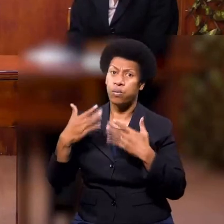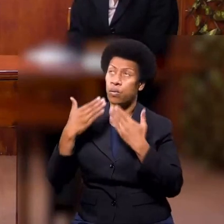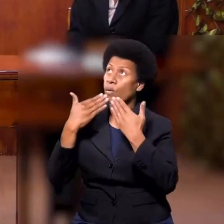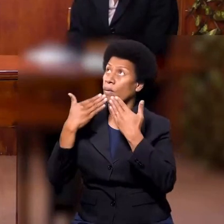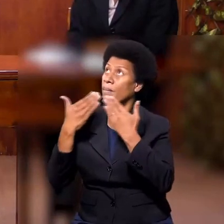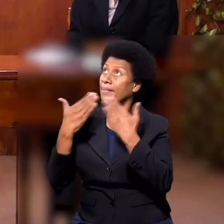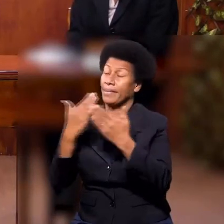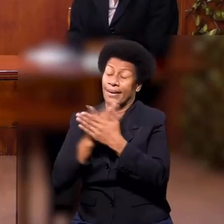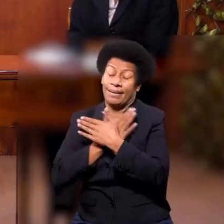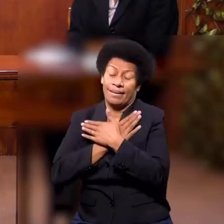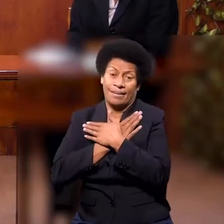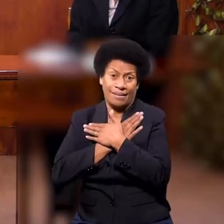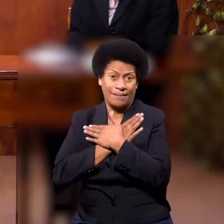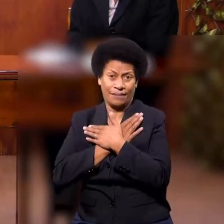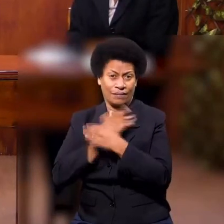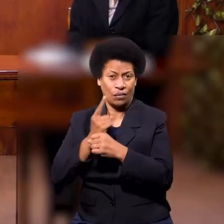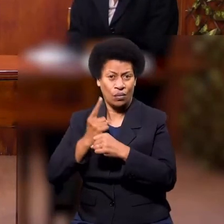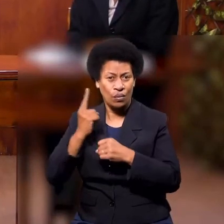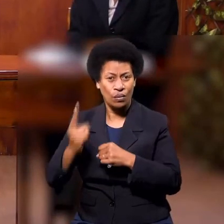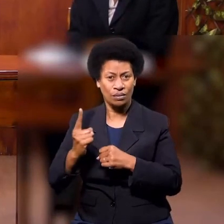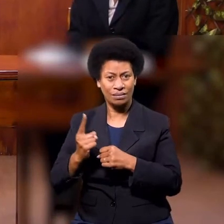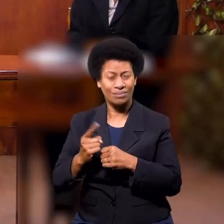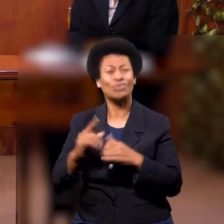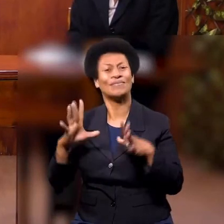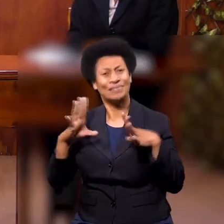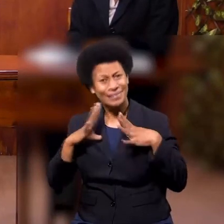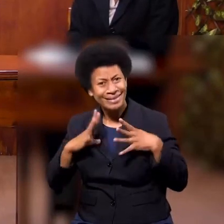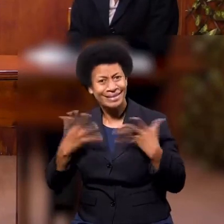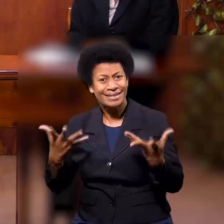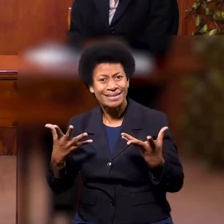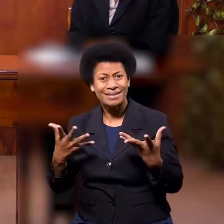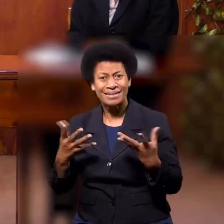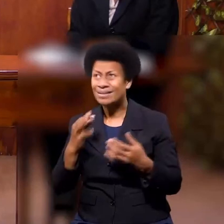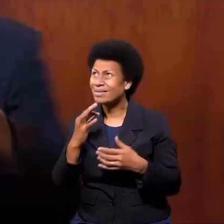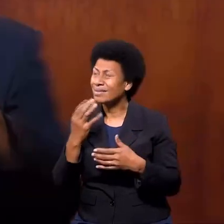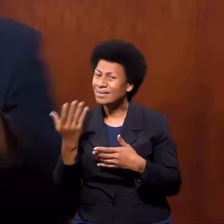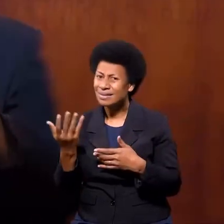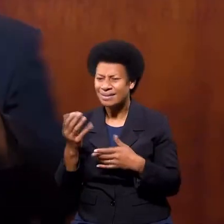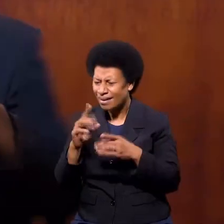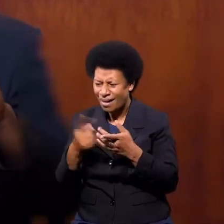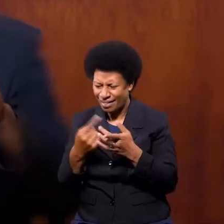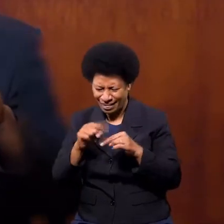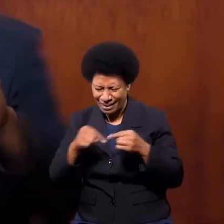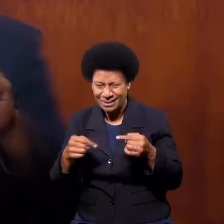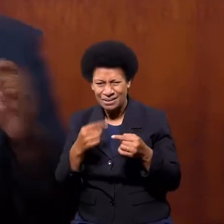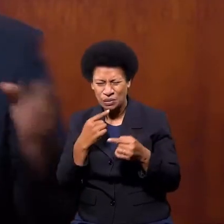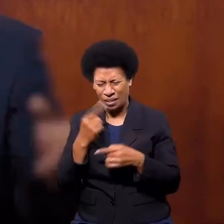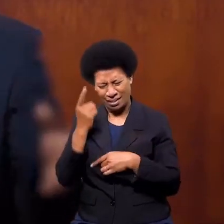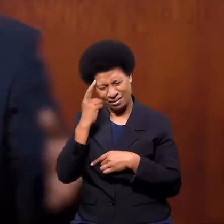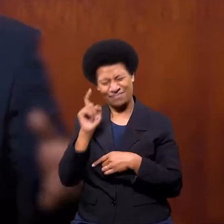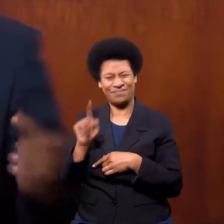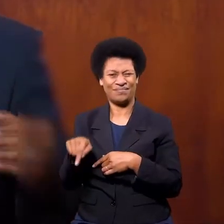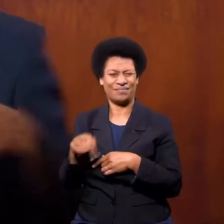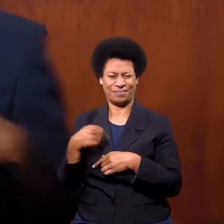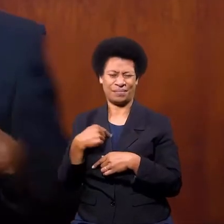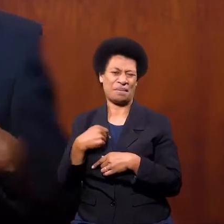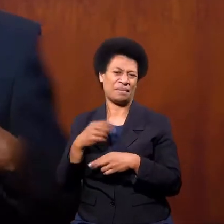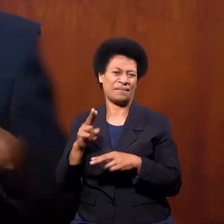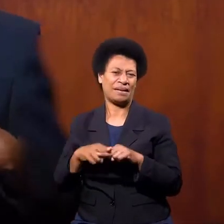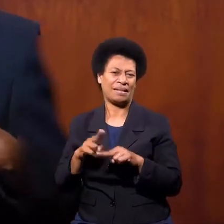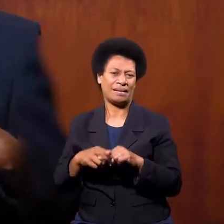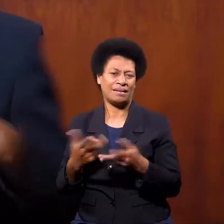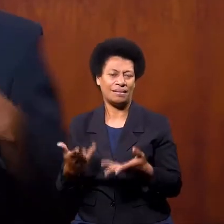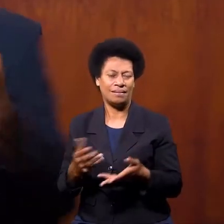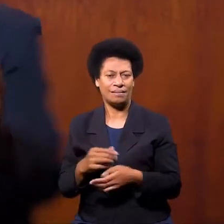God and to obey God. Even to these simple things that we tend to undermine, as you know, I'm a